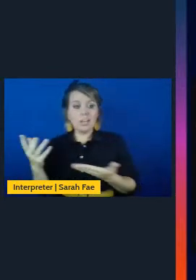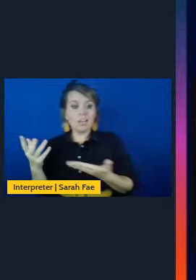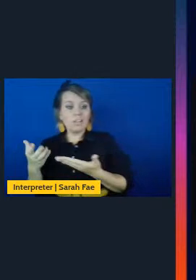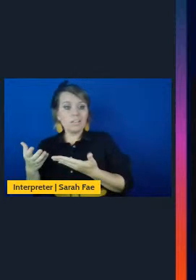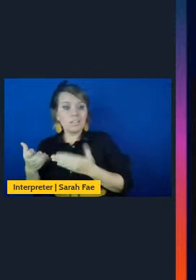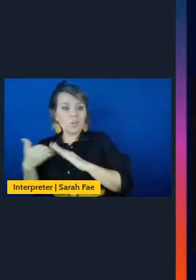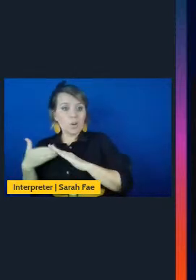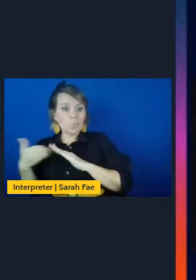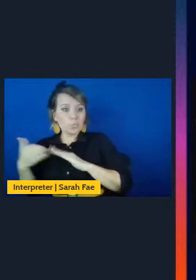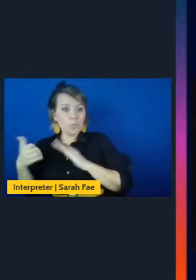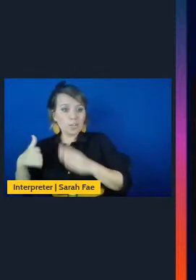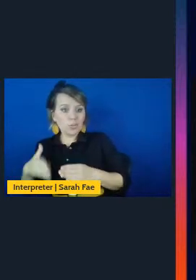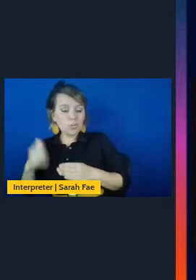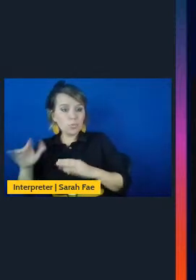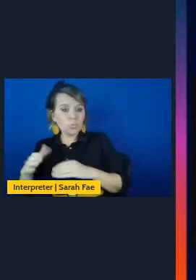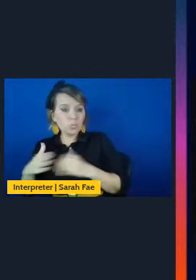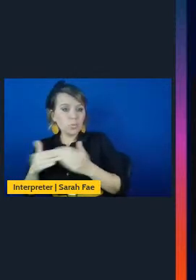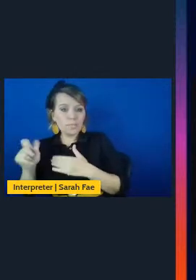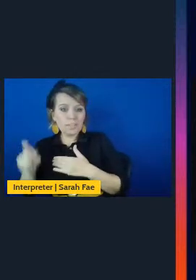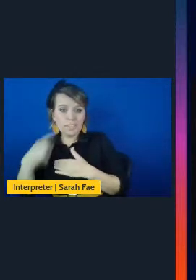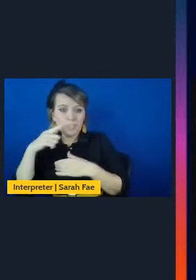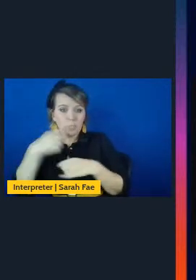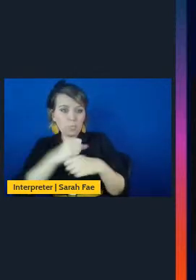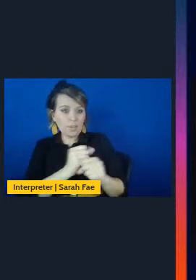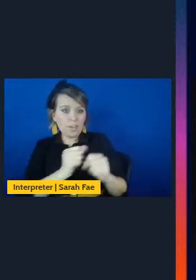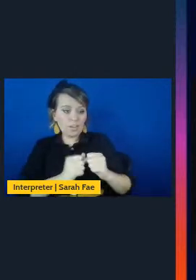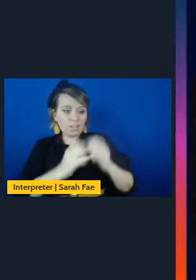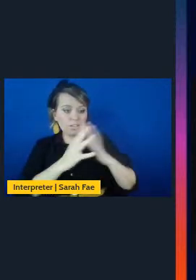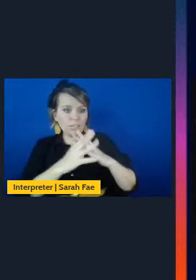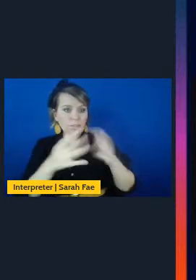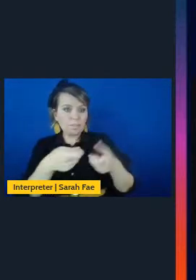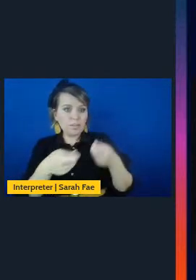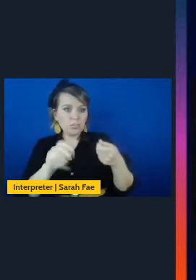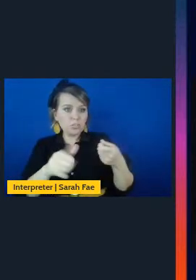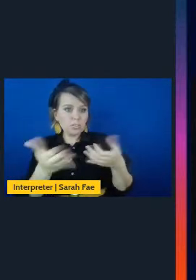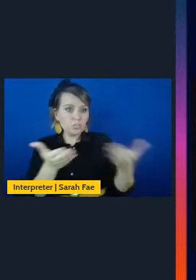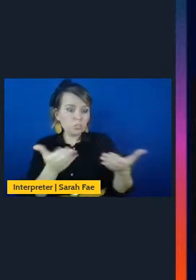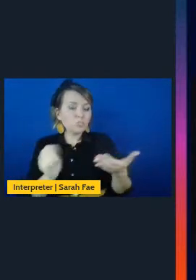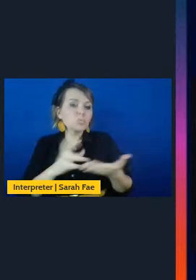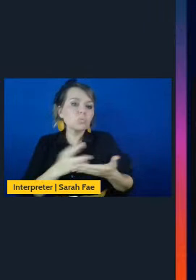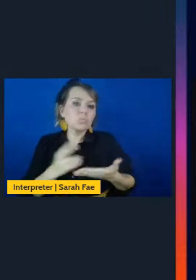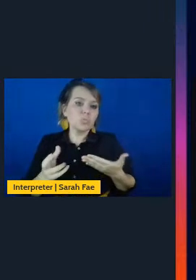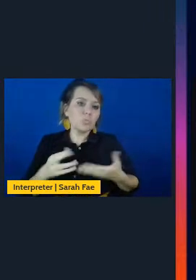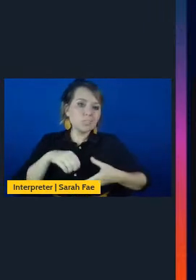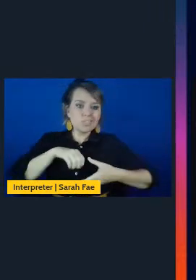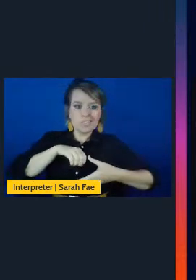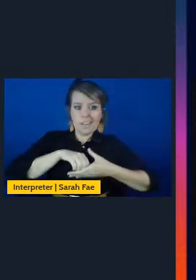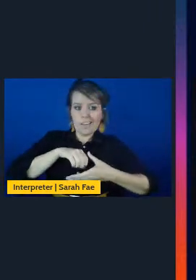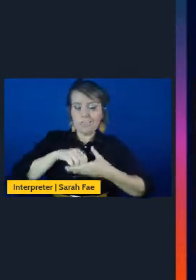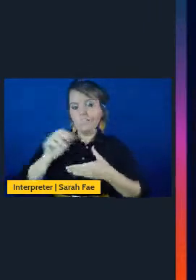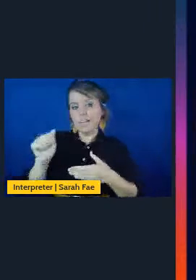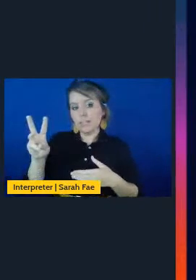what's needed to create and manage that service or resource within AWS.